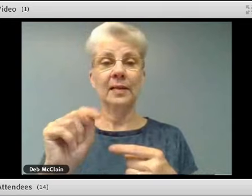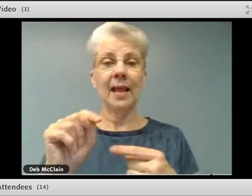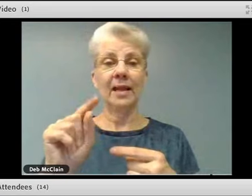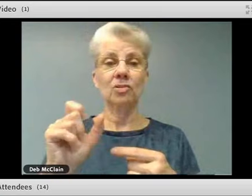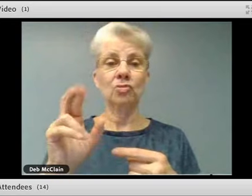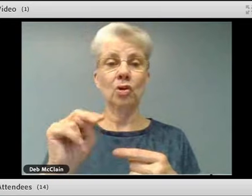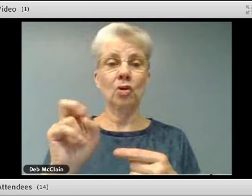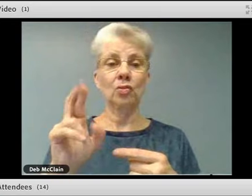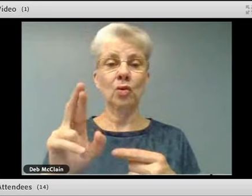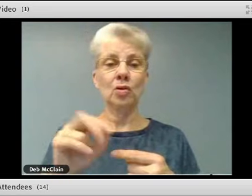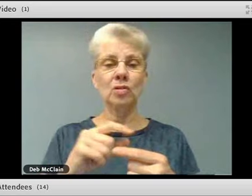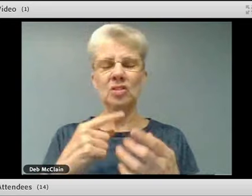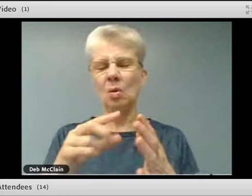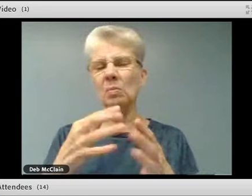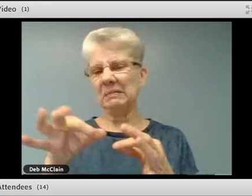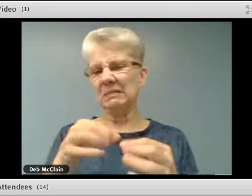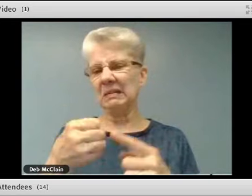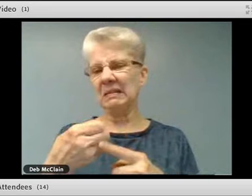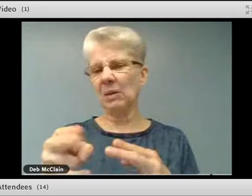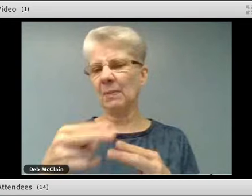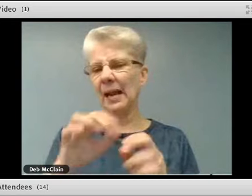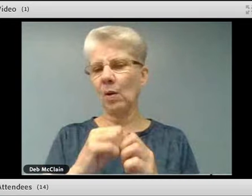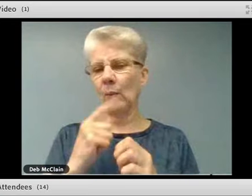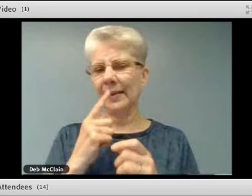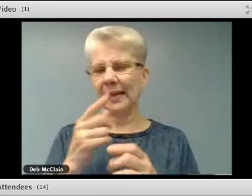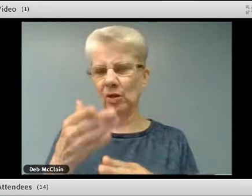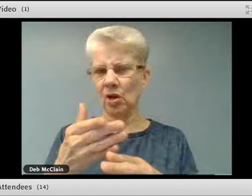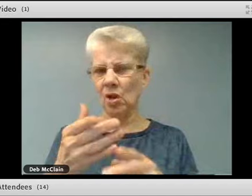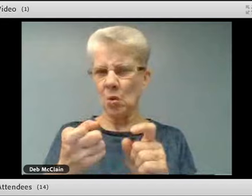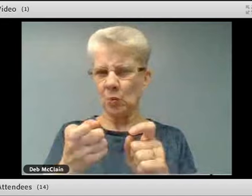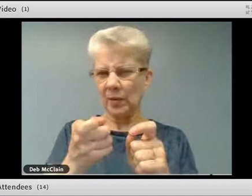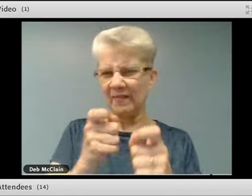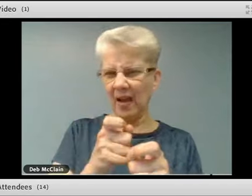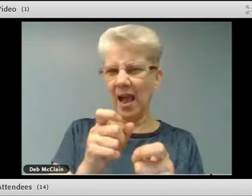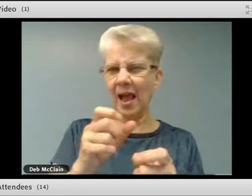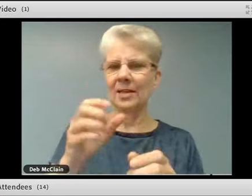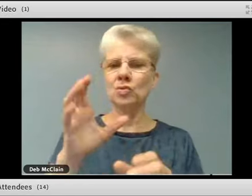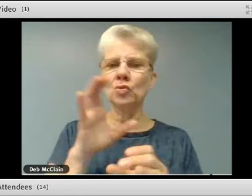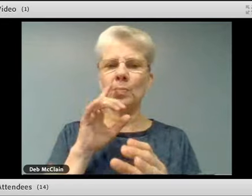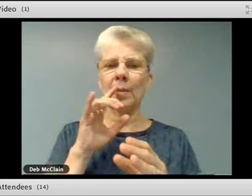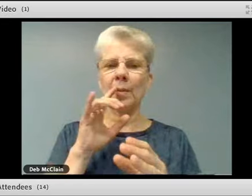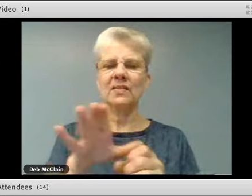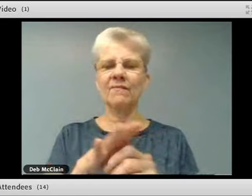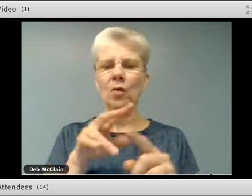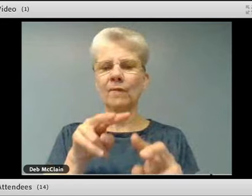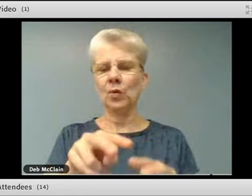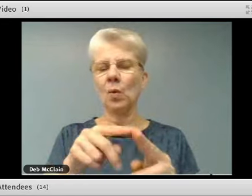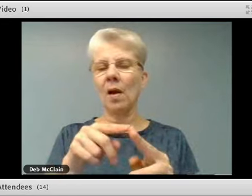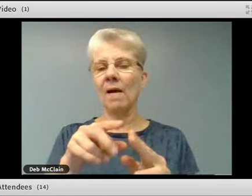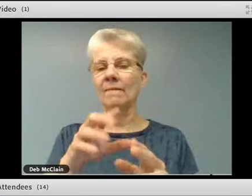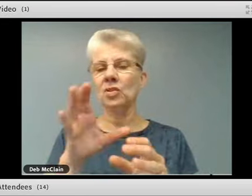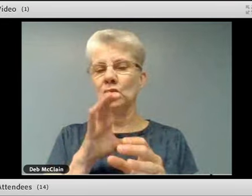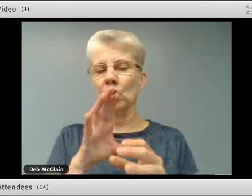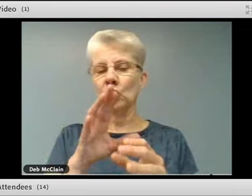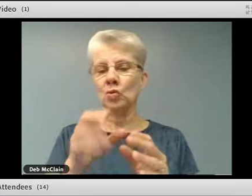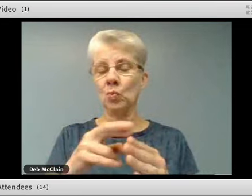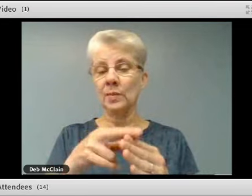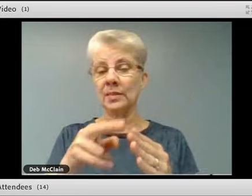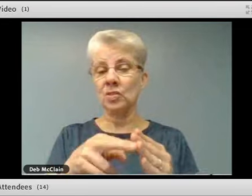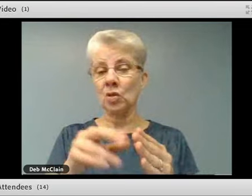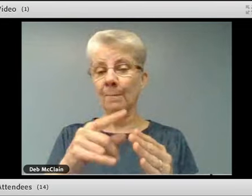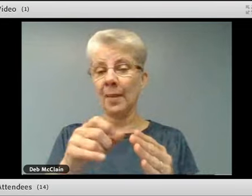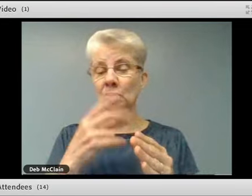touched a little bit earlier on how we can refine our searches, but this is a full view of the search results page. You'll see here